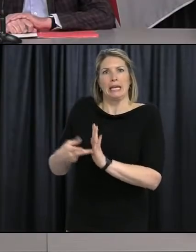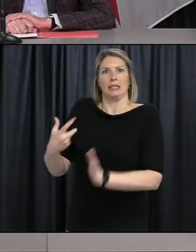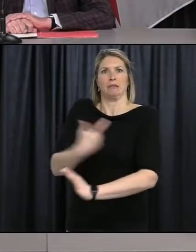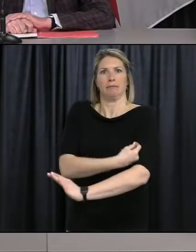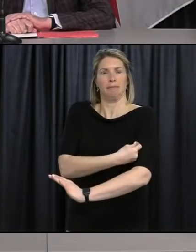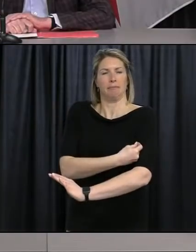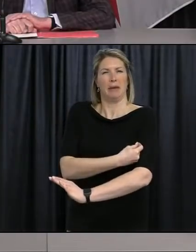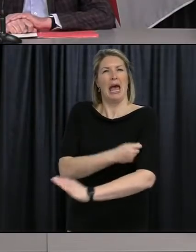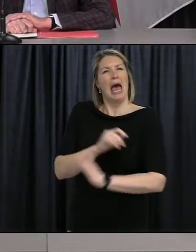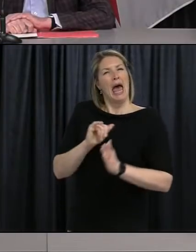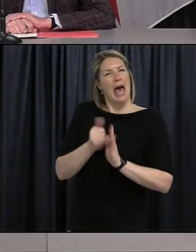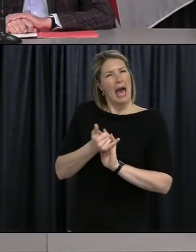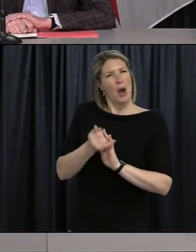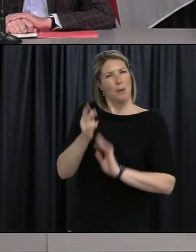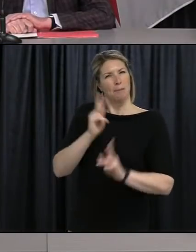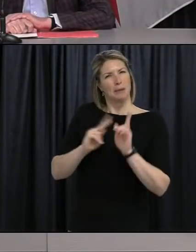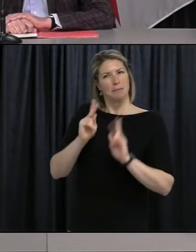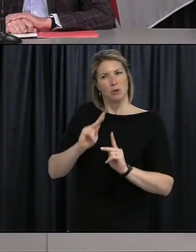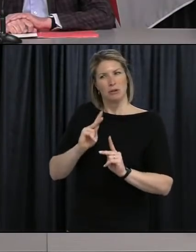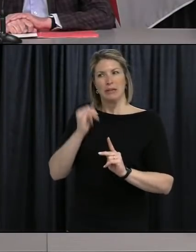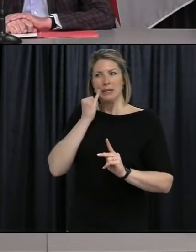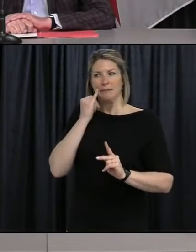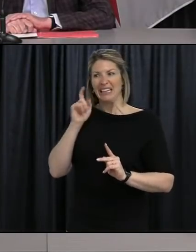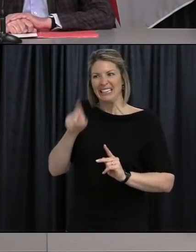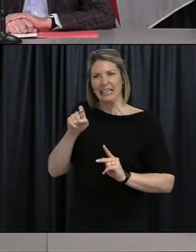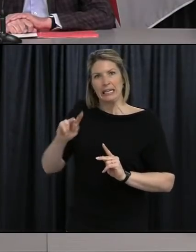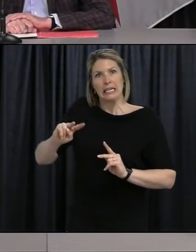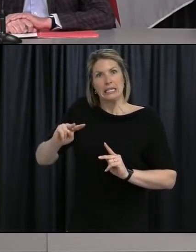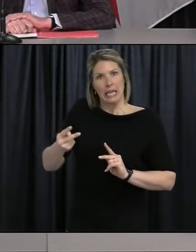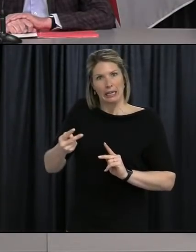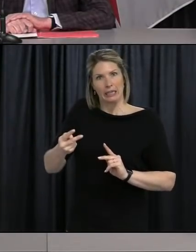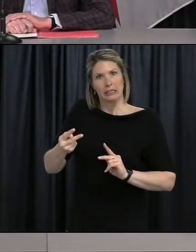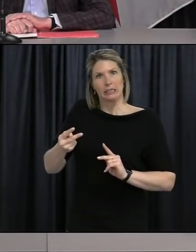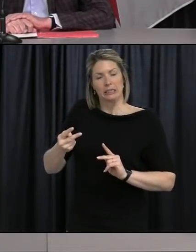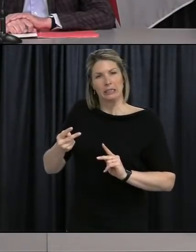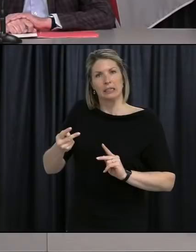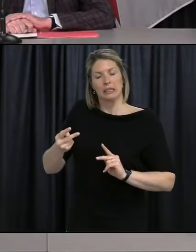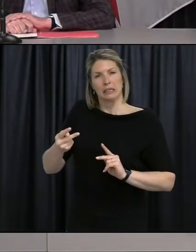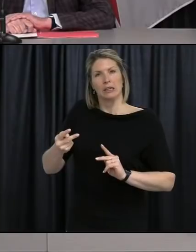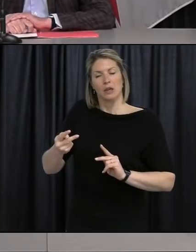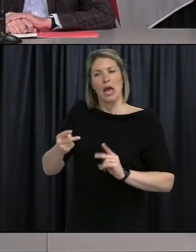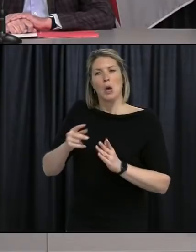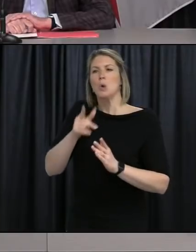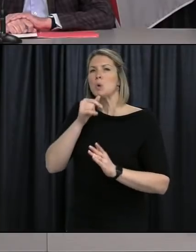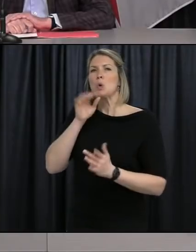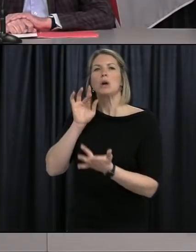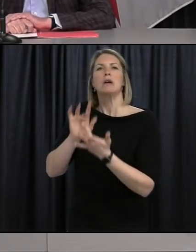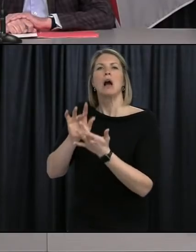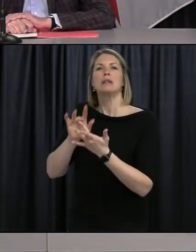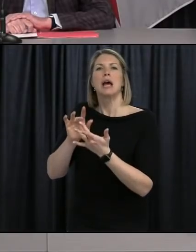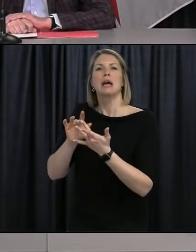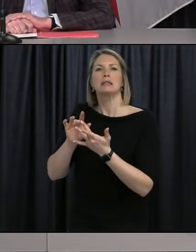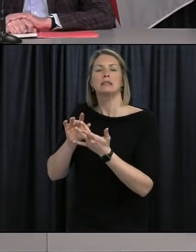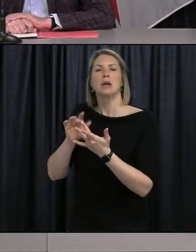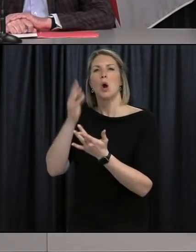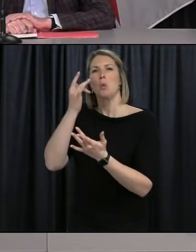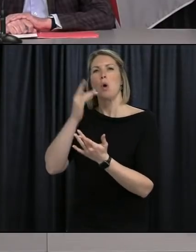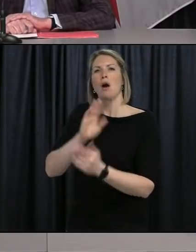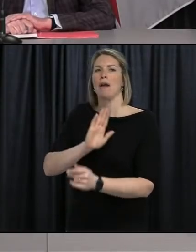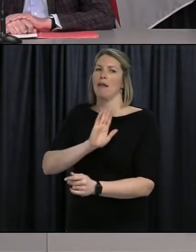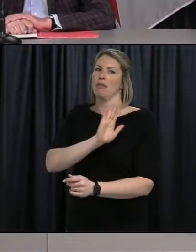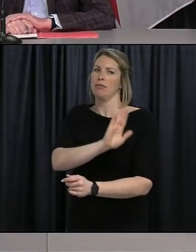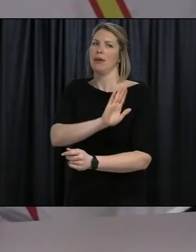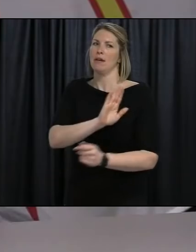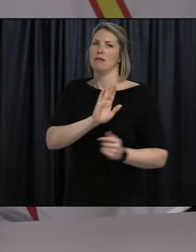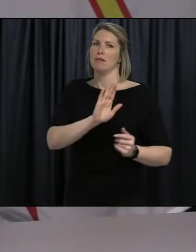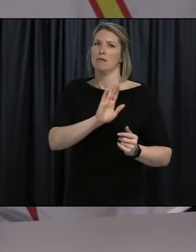go about making sure that they get that second dose in the time frame needed for them? So our recommendation at the